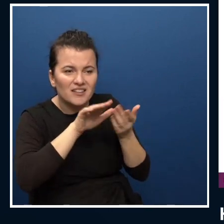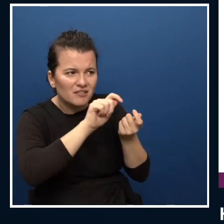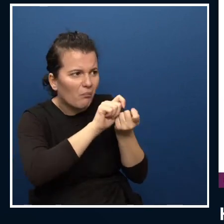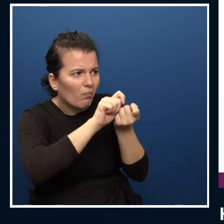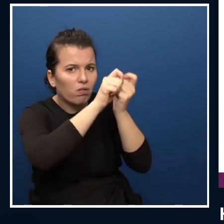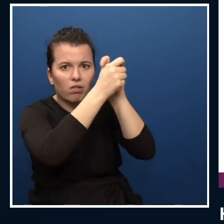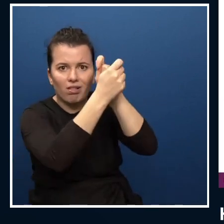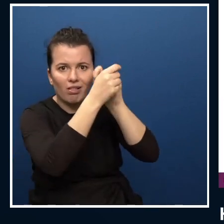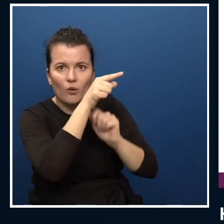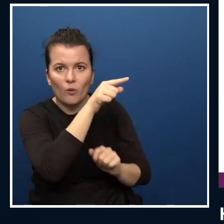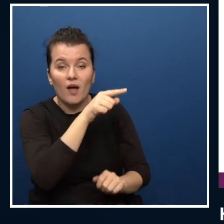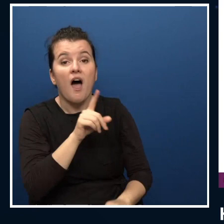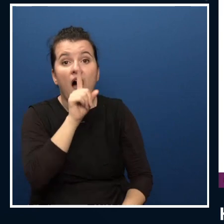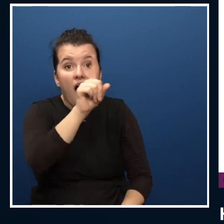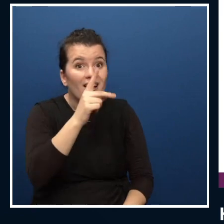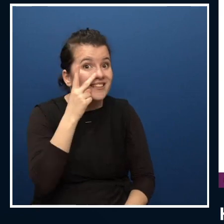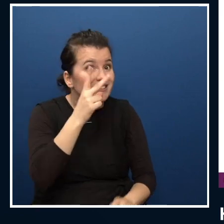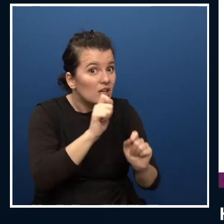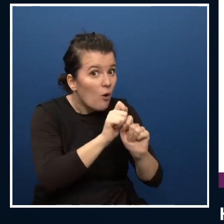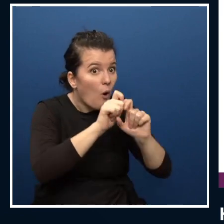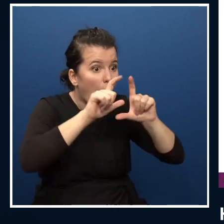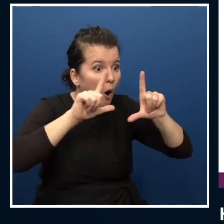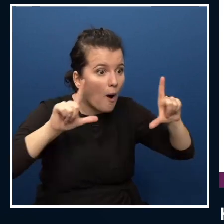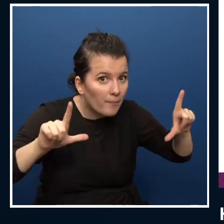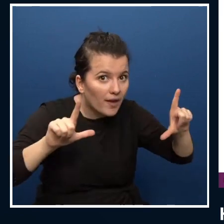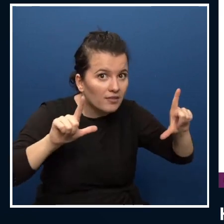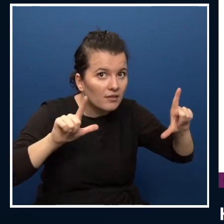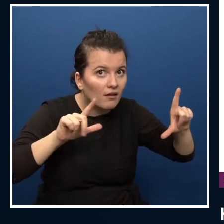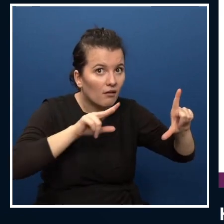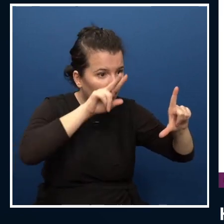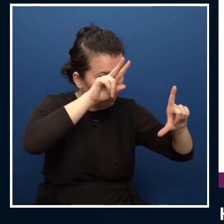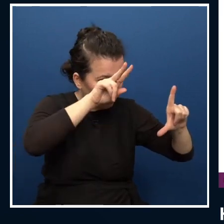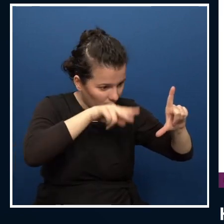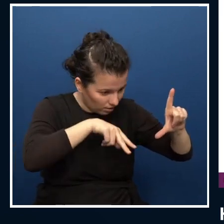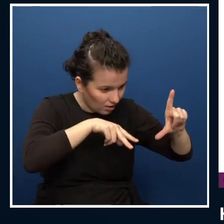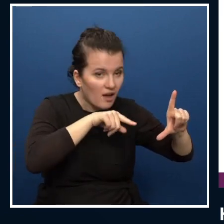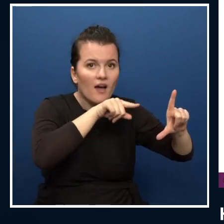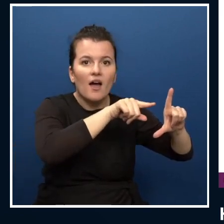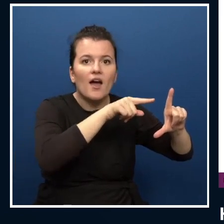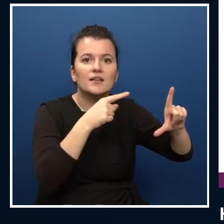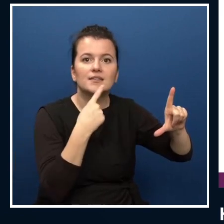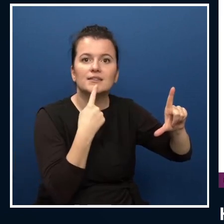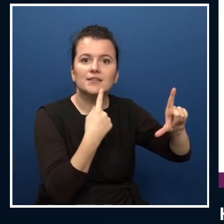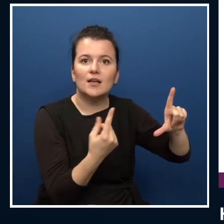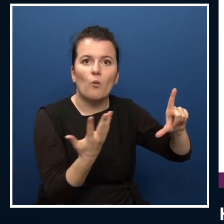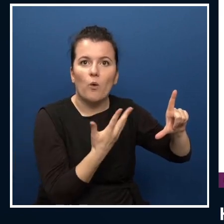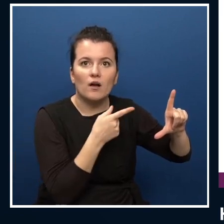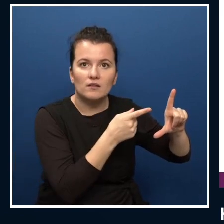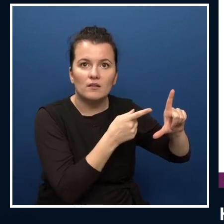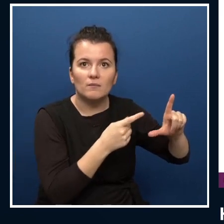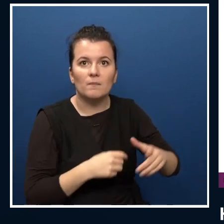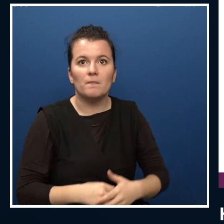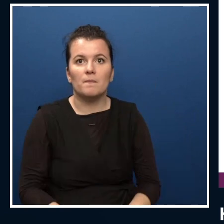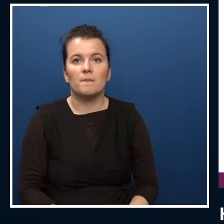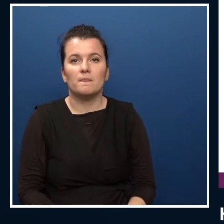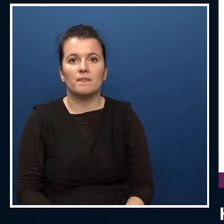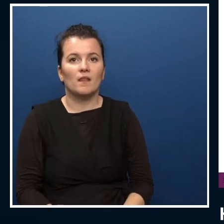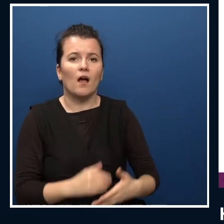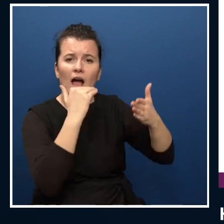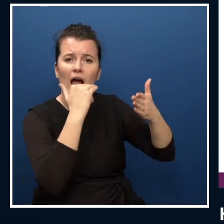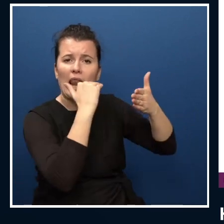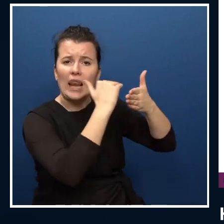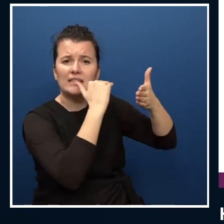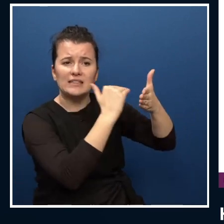the release notes, they actually looked at the releases and did a diff, and they're listing what